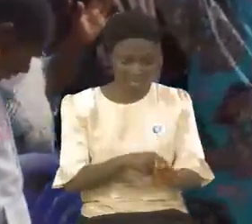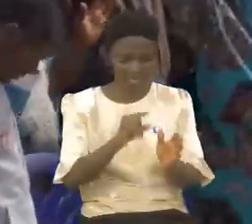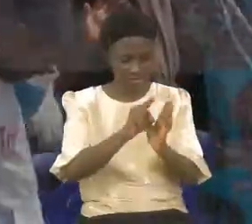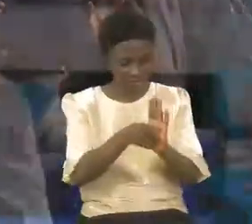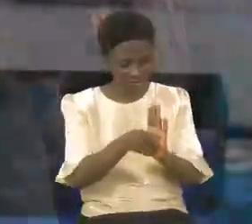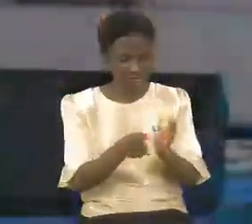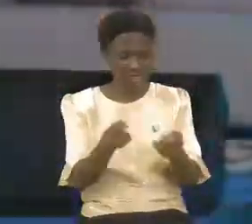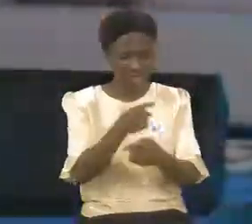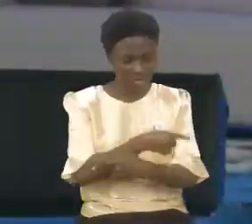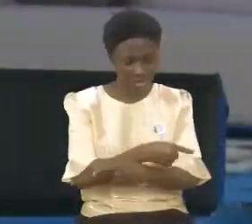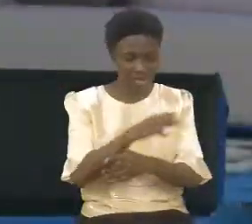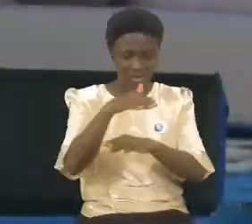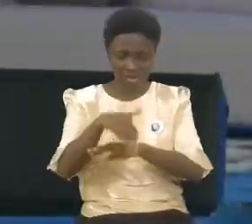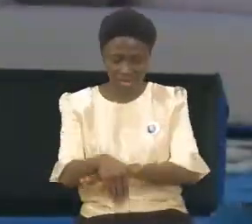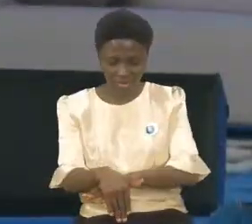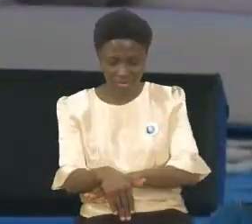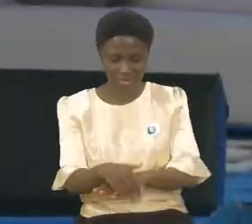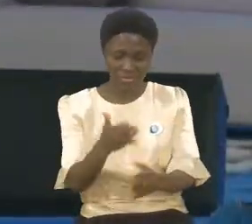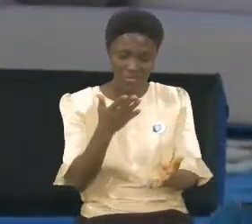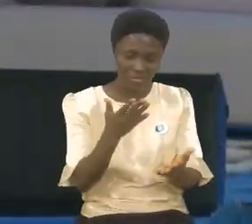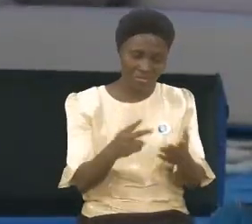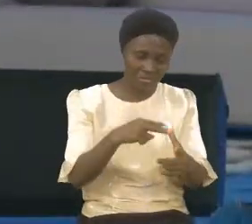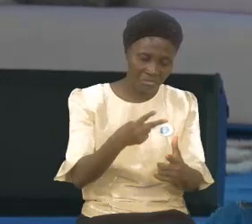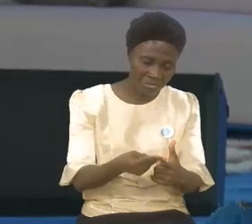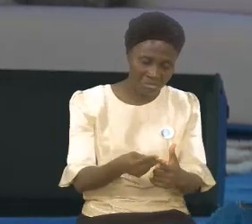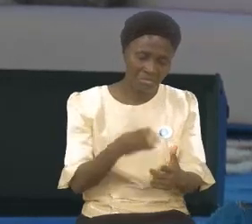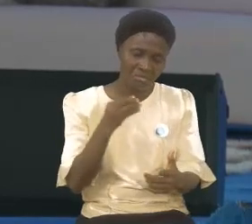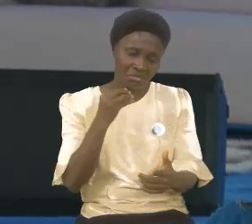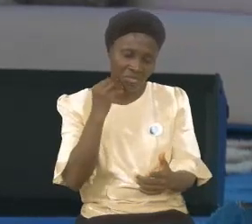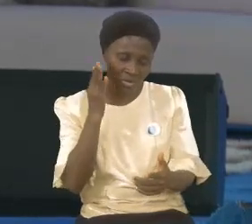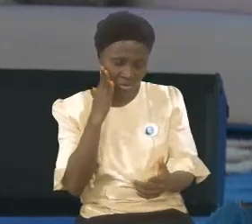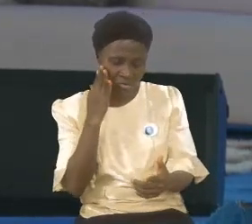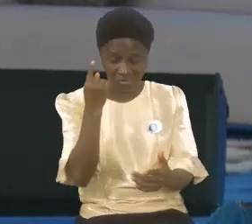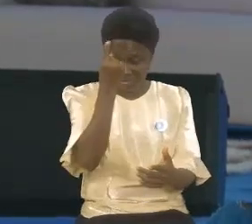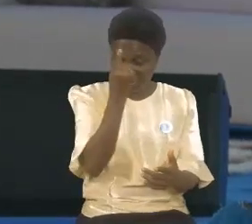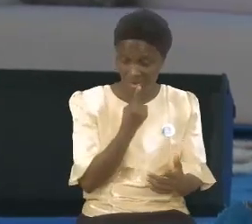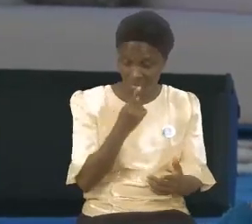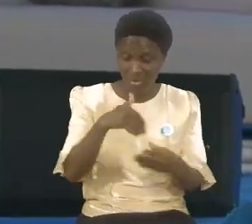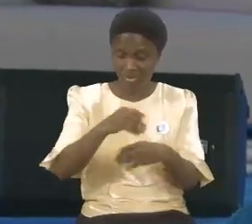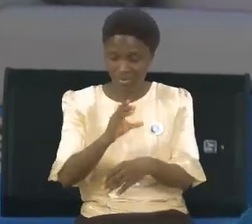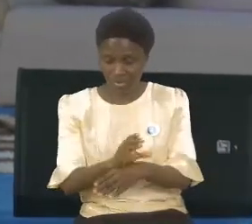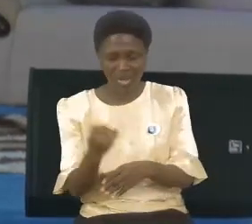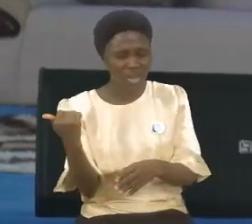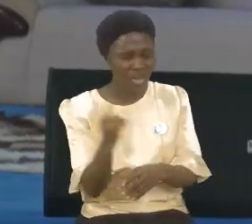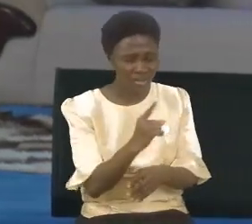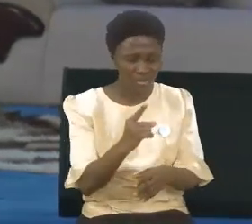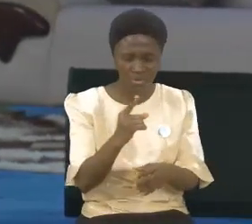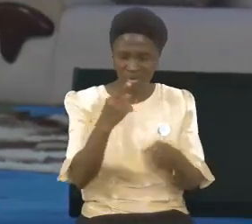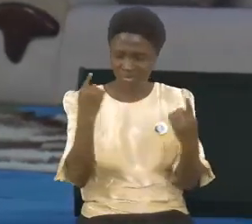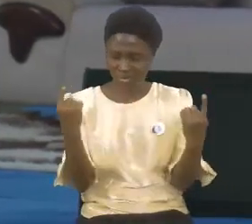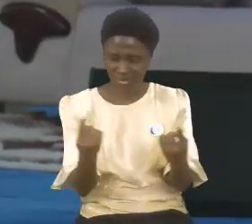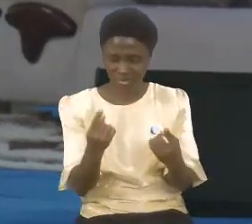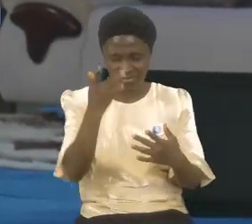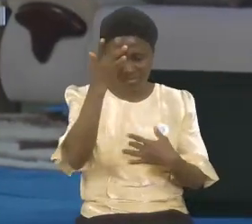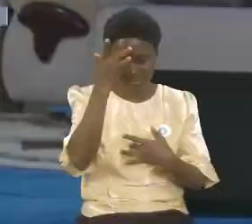and night, whether we're alone or we're in the church, anywhere, sin, sickness, and Satan